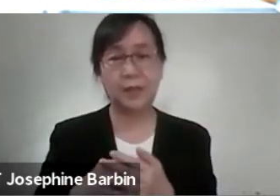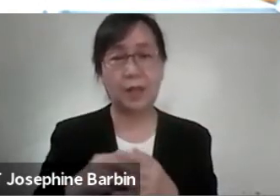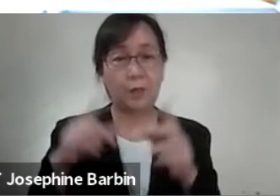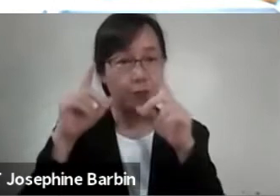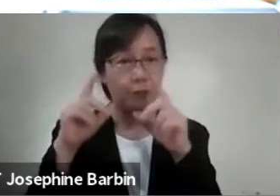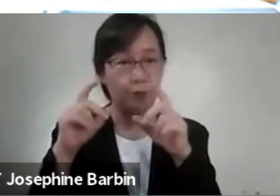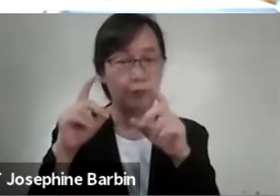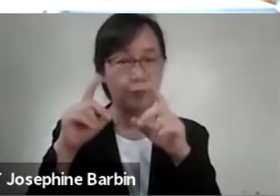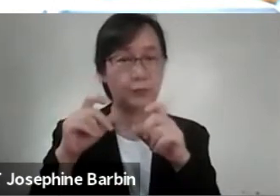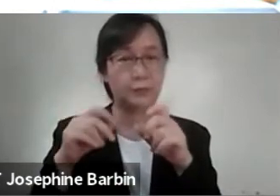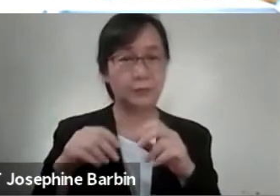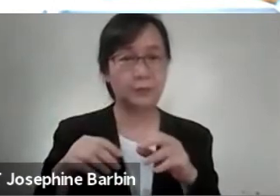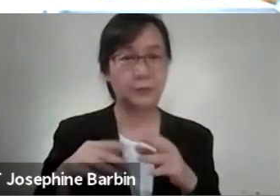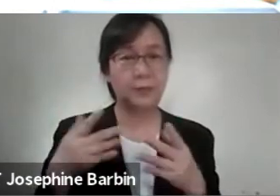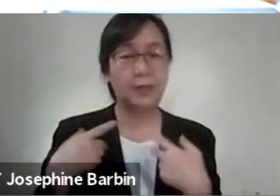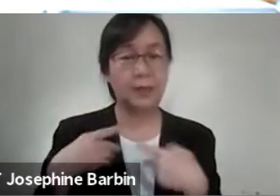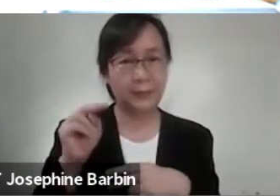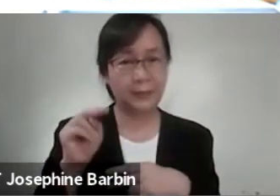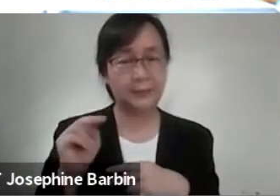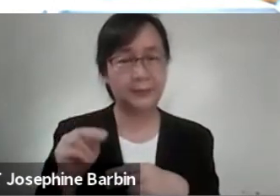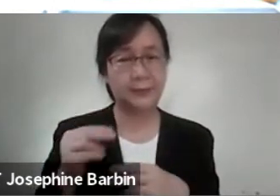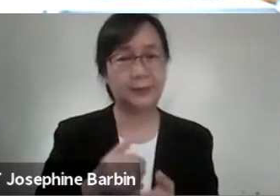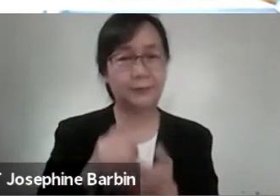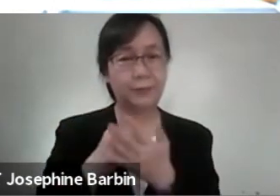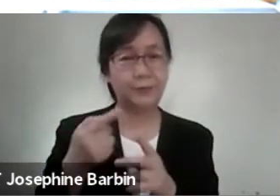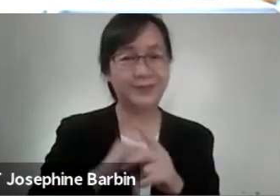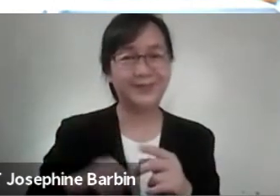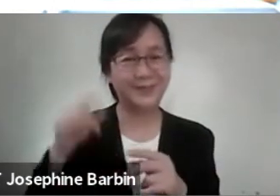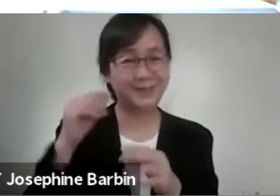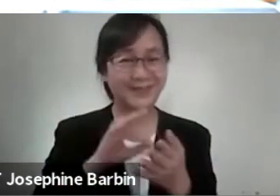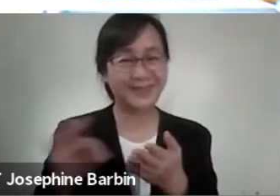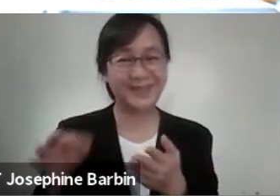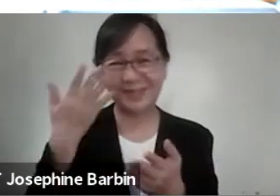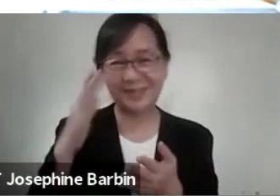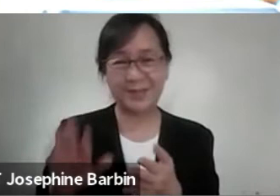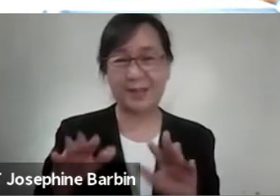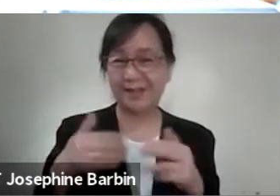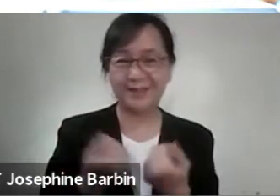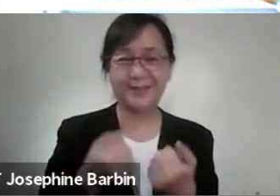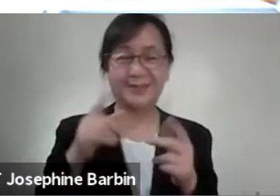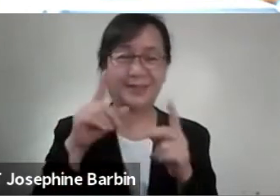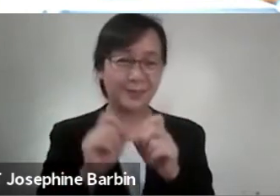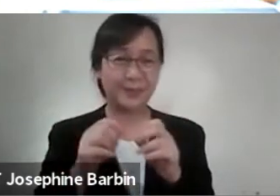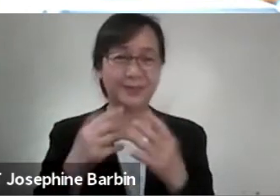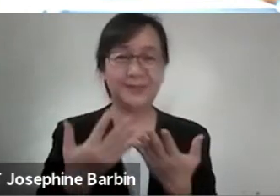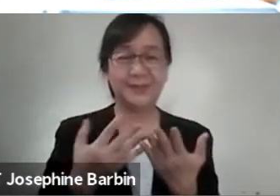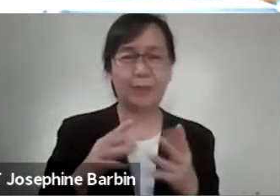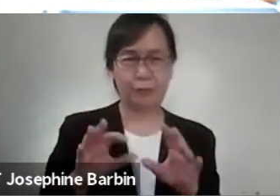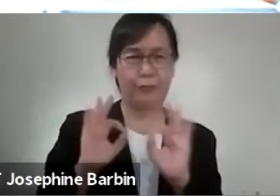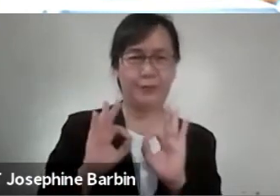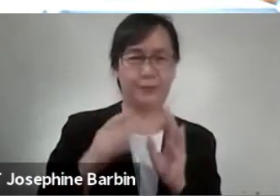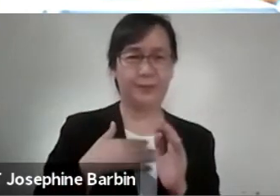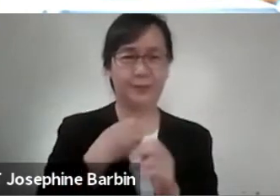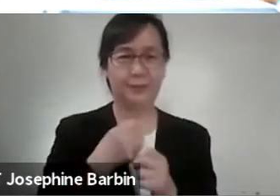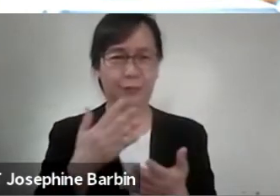And I think I need help from the secretariat because I don't know when you take the photo, do I need to freeze myself or